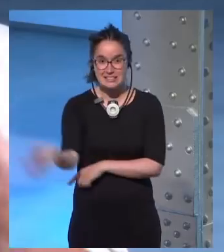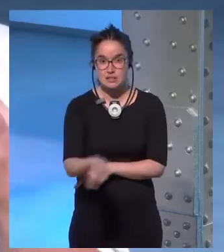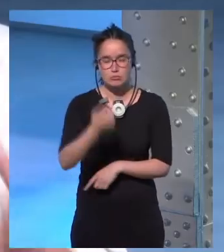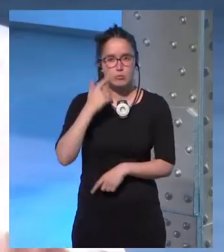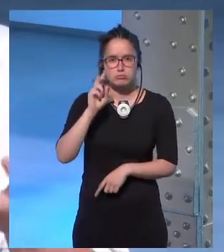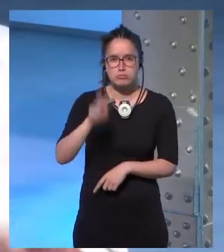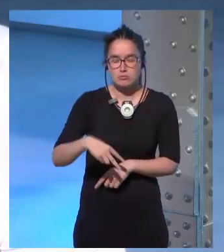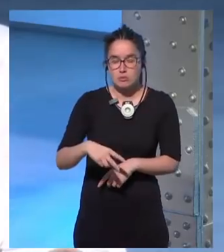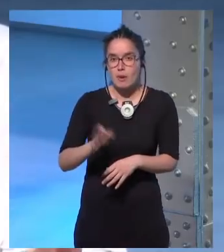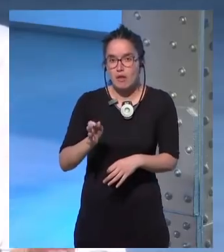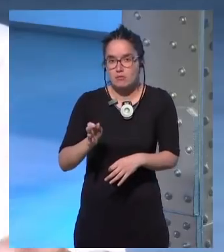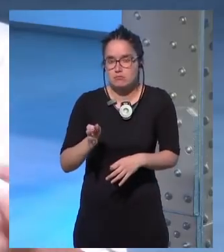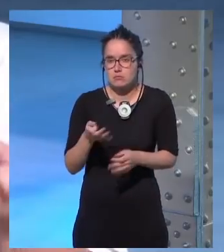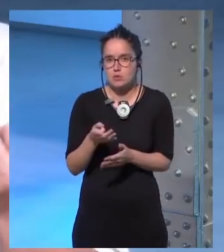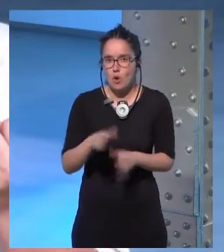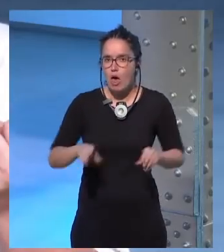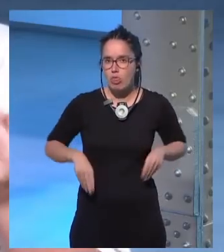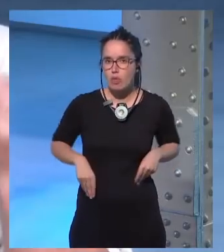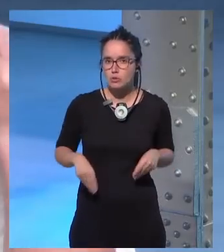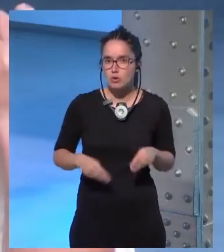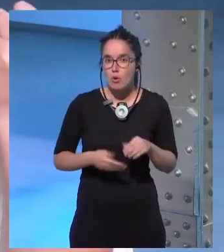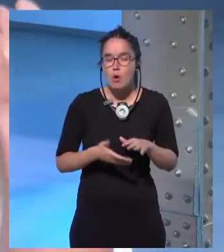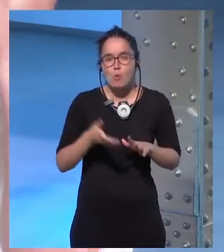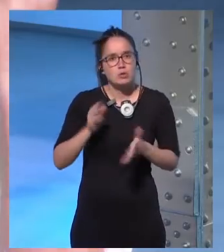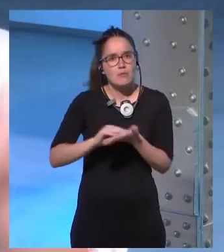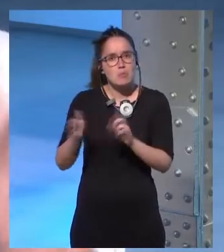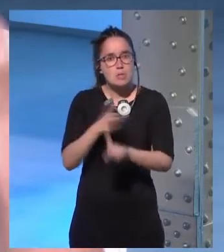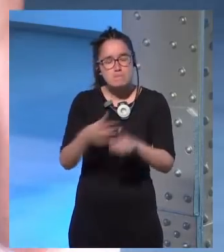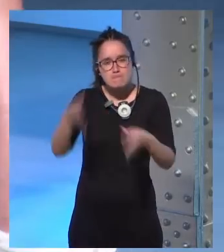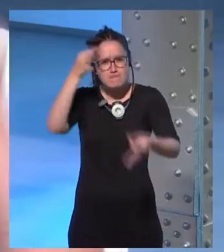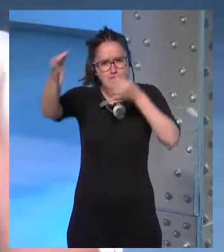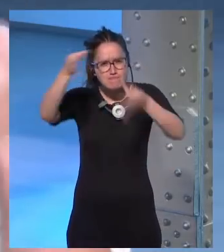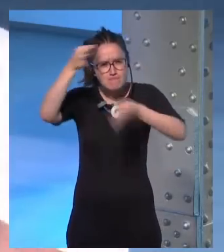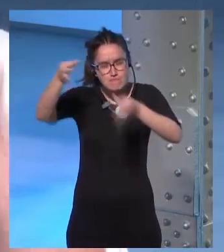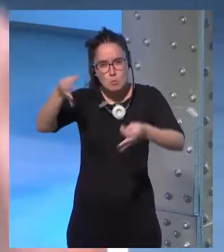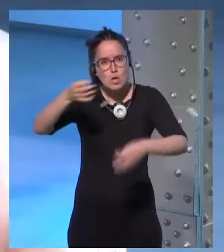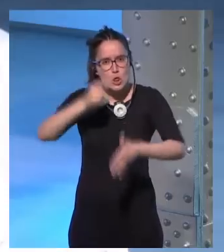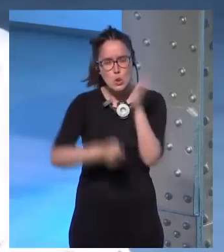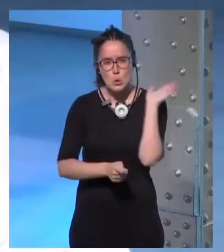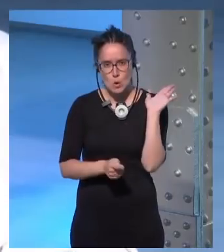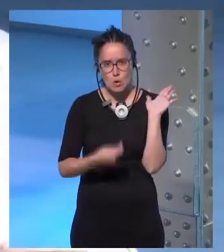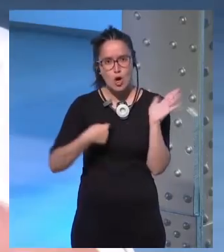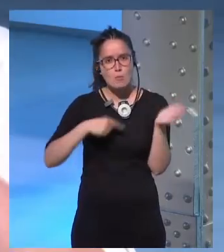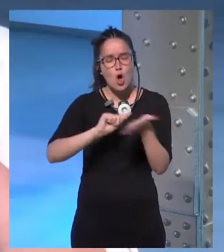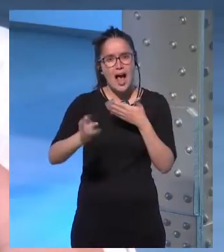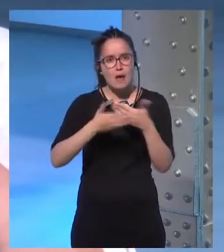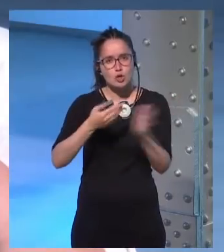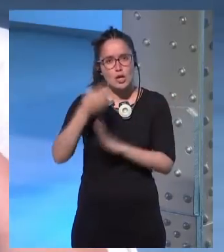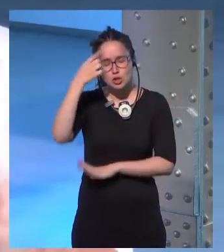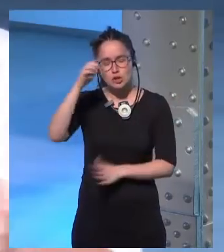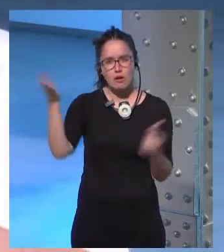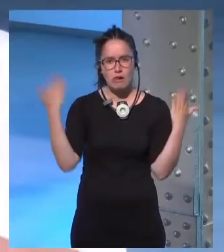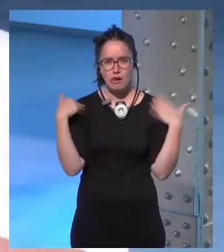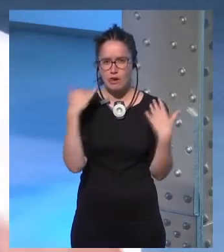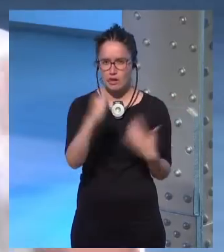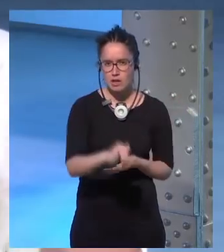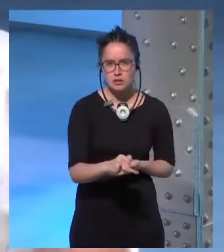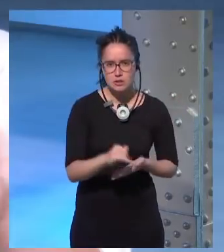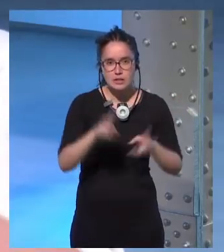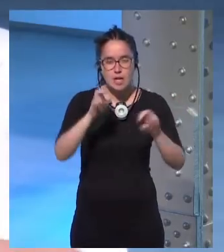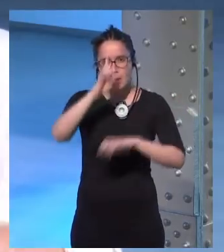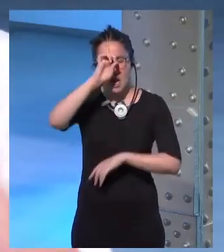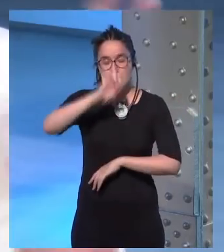the images that we put on the page. And I try to think very, very critically about what I'm doing.